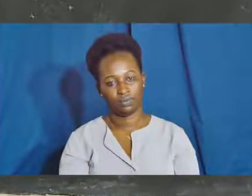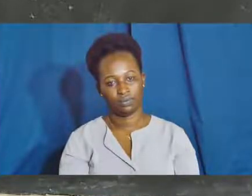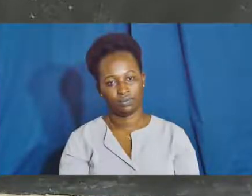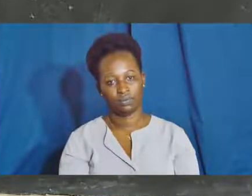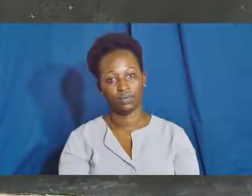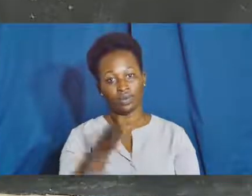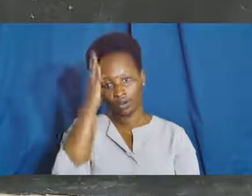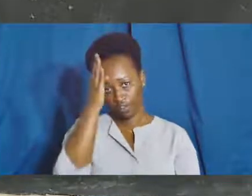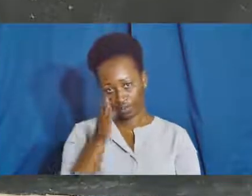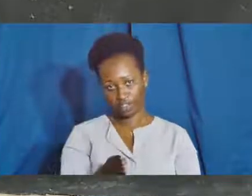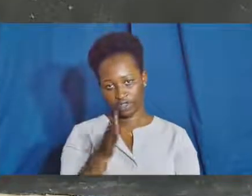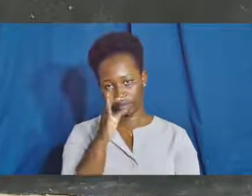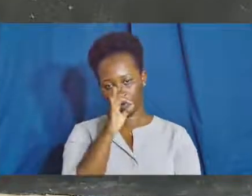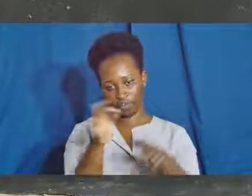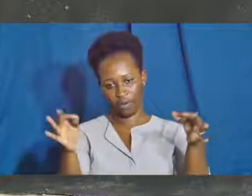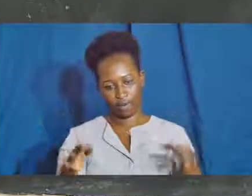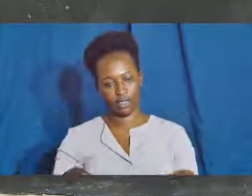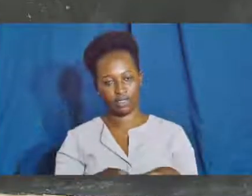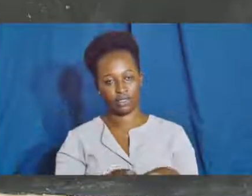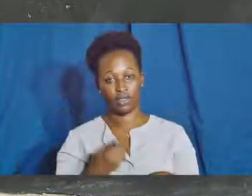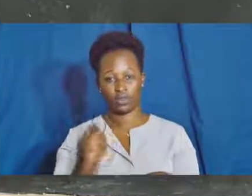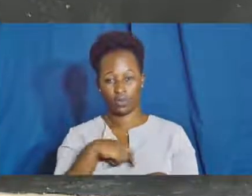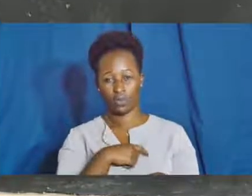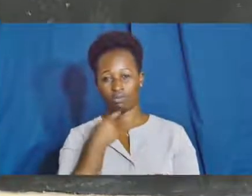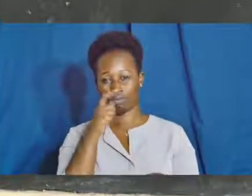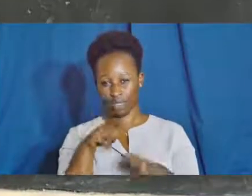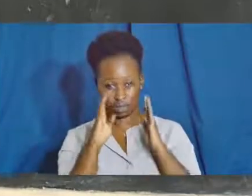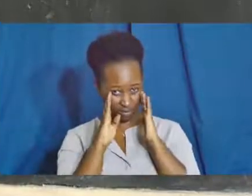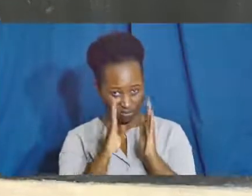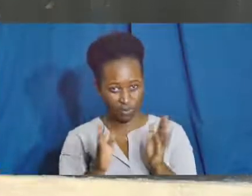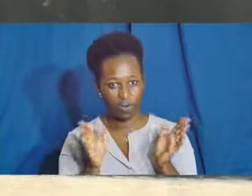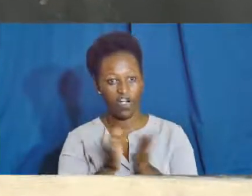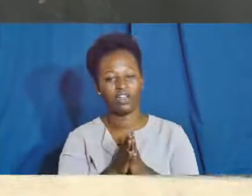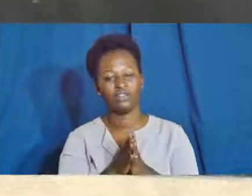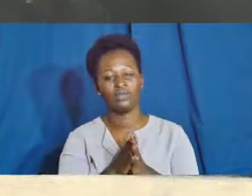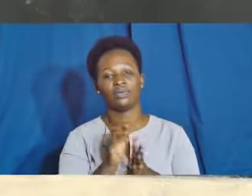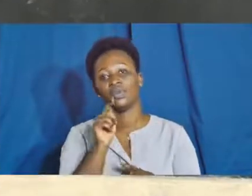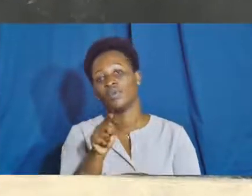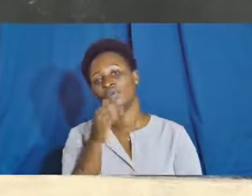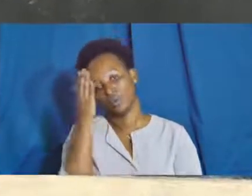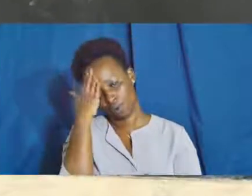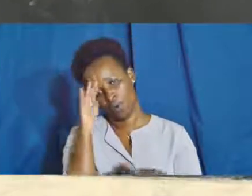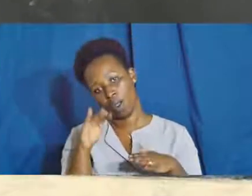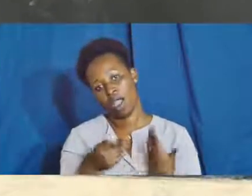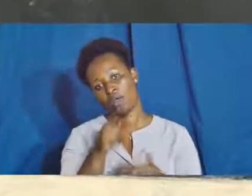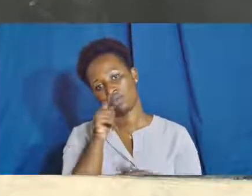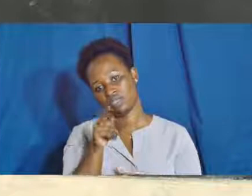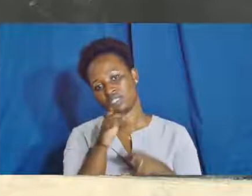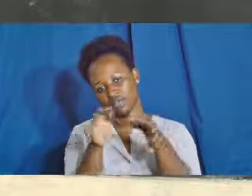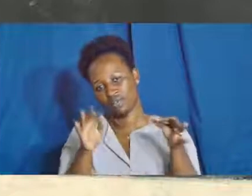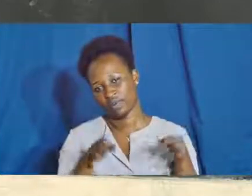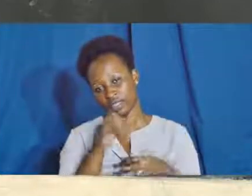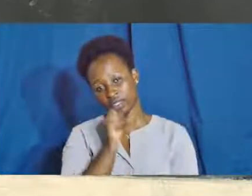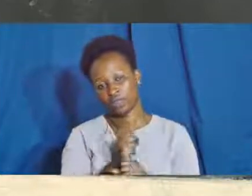vertical format. So you have to follow, and you know how this format is done,